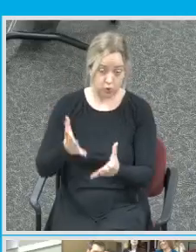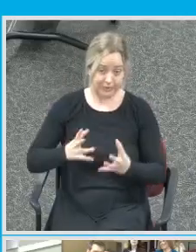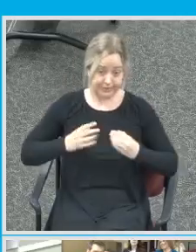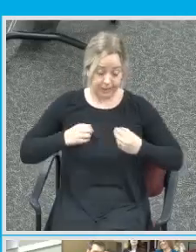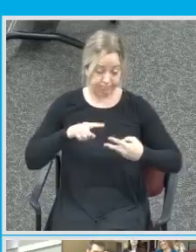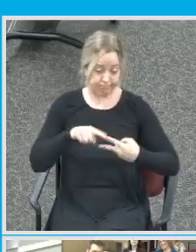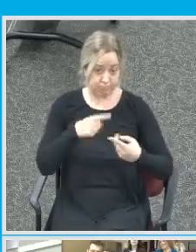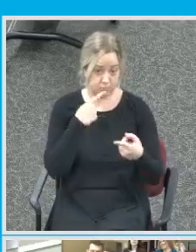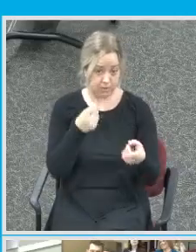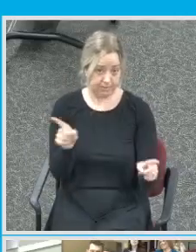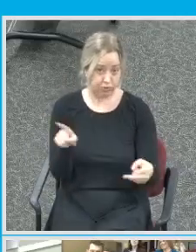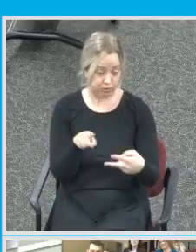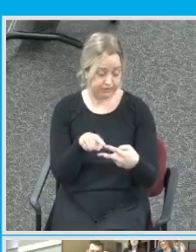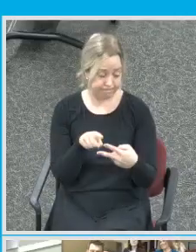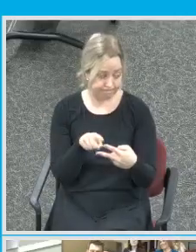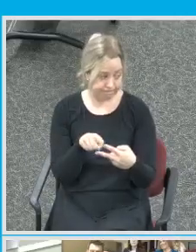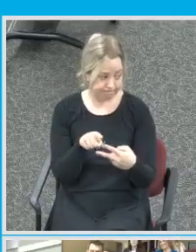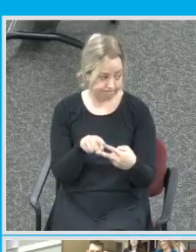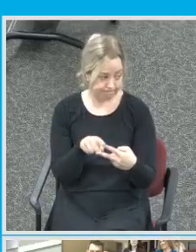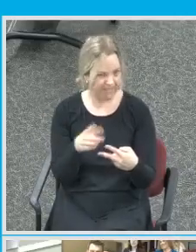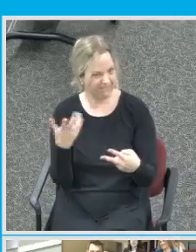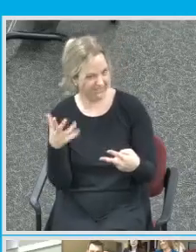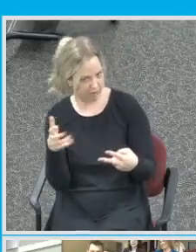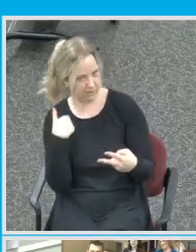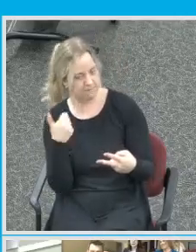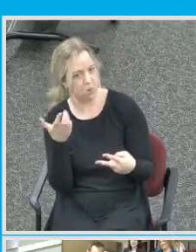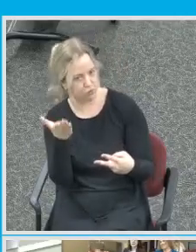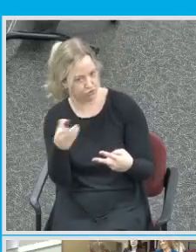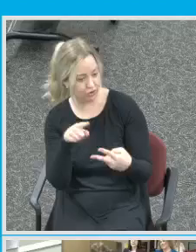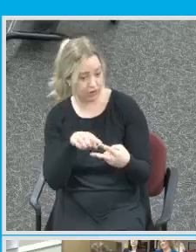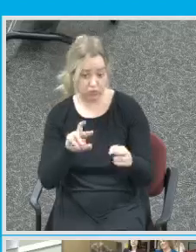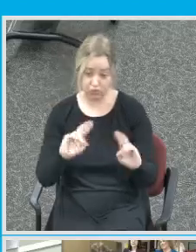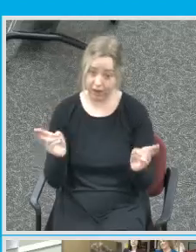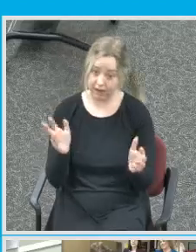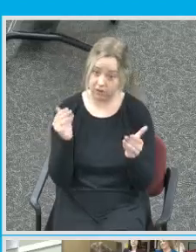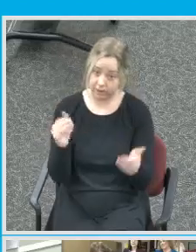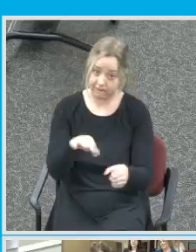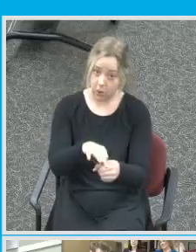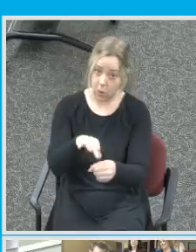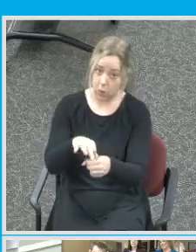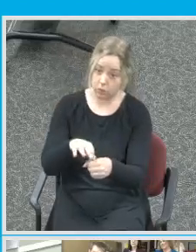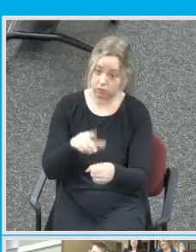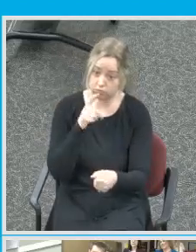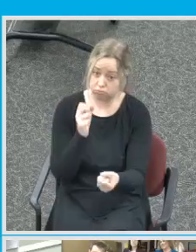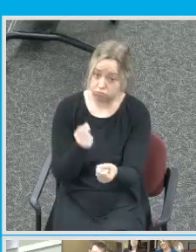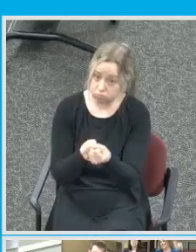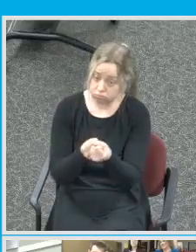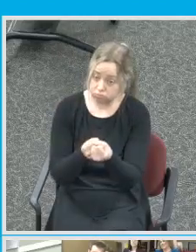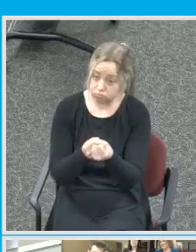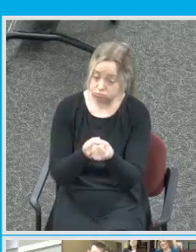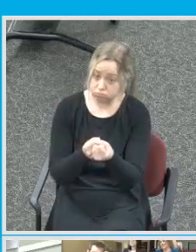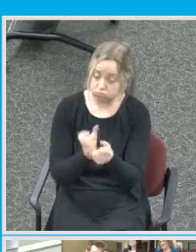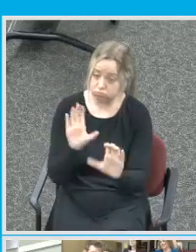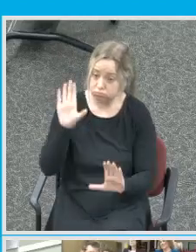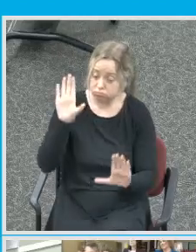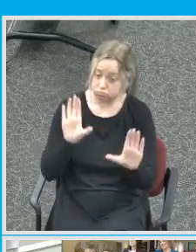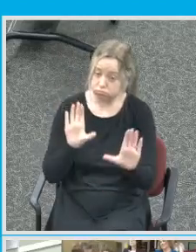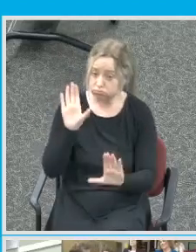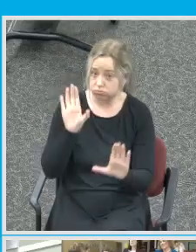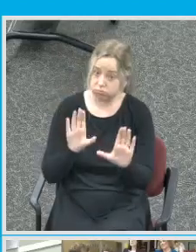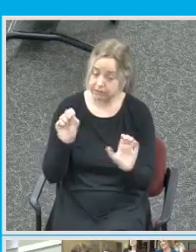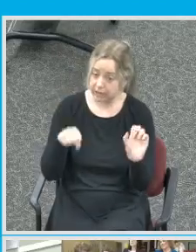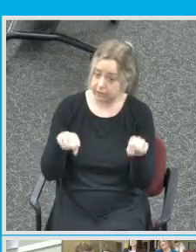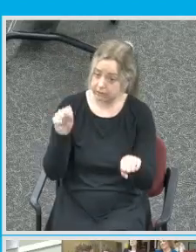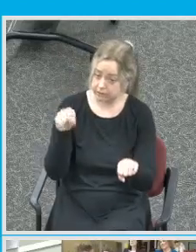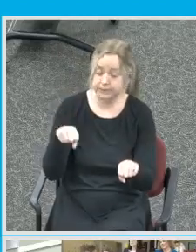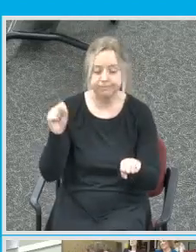written. Did we? We just Okay, never did. So we're ready for just the vote then? All in favor of accepting the proclamation, let it be known by